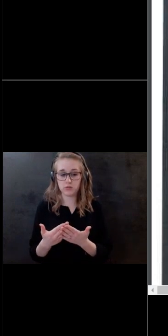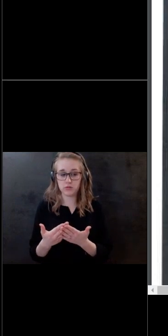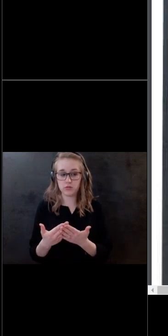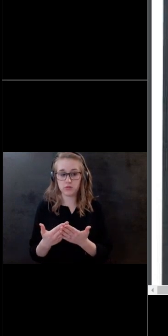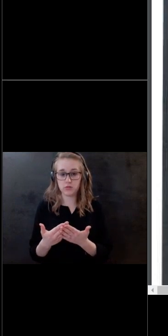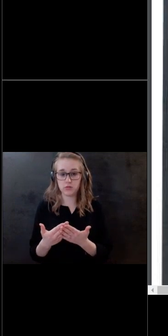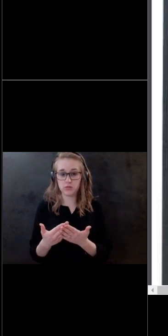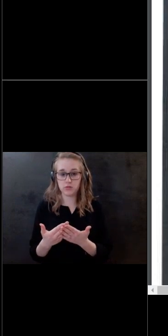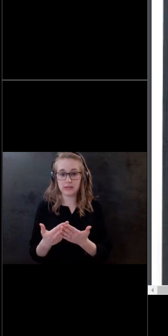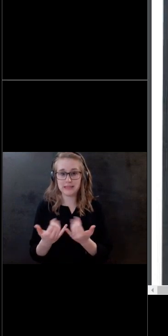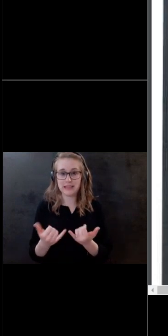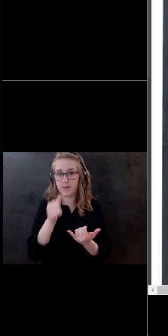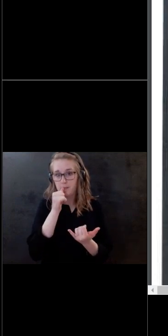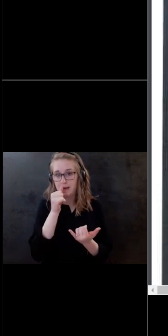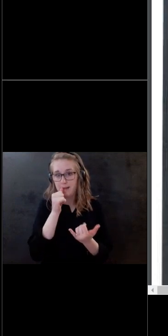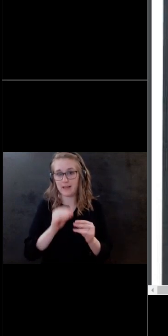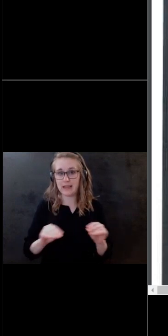now private land.